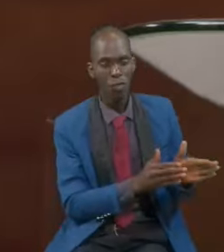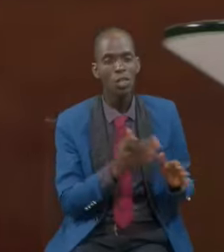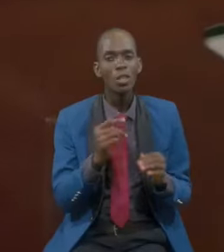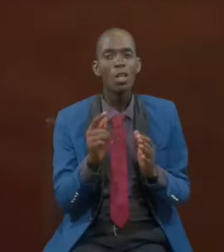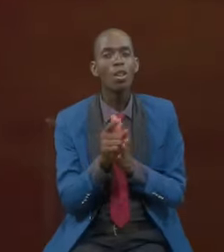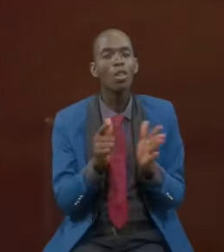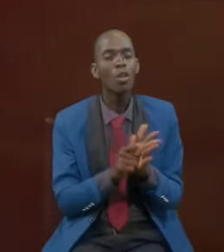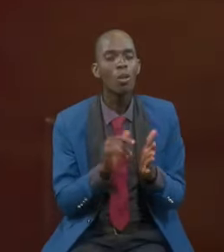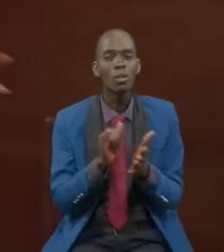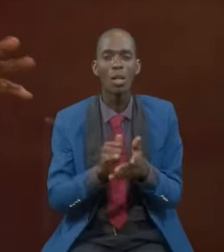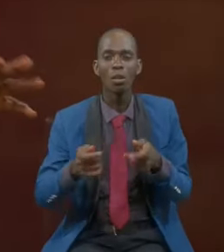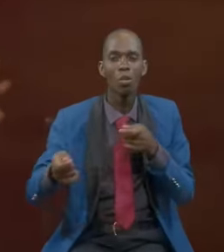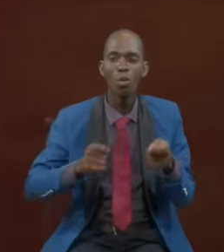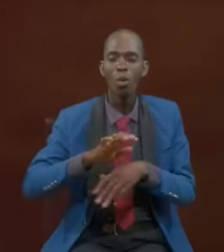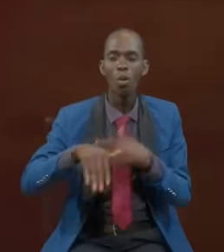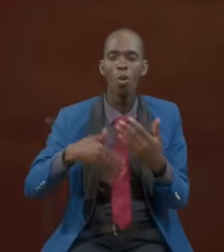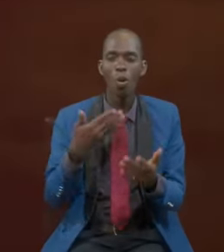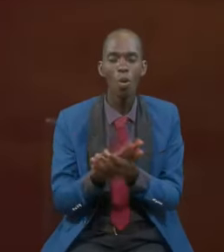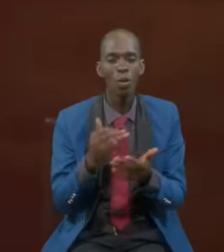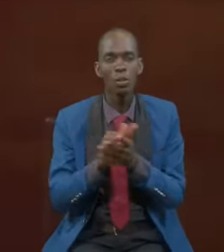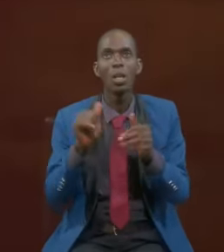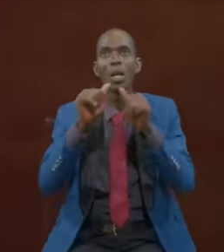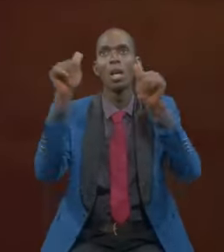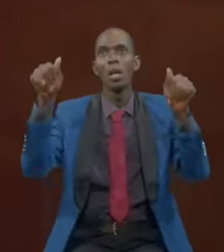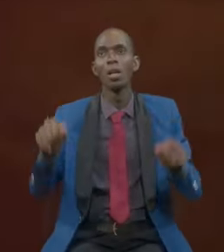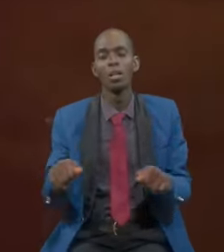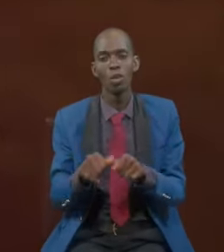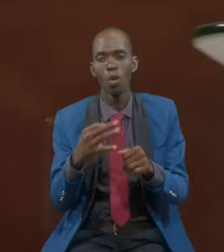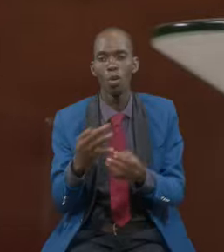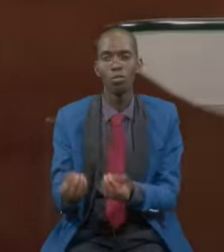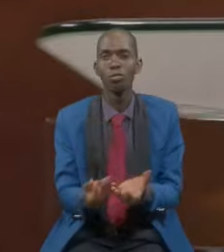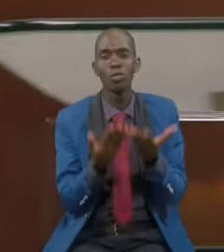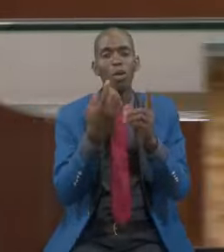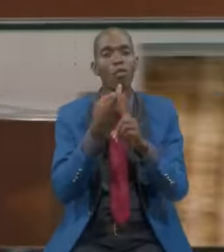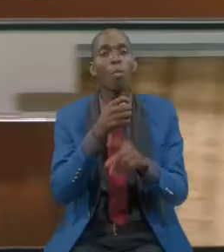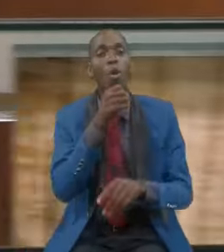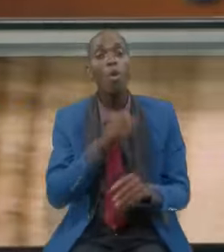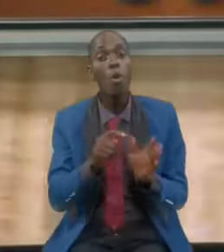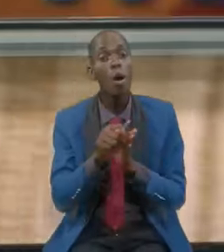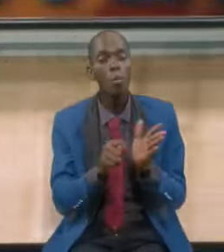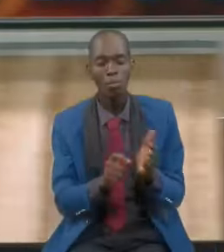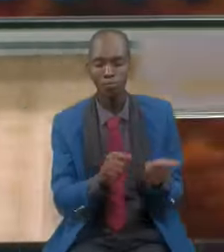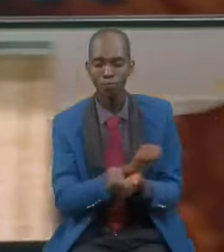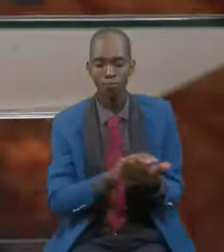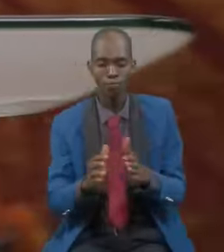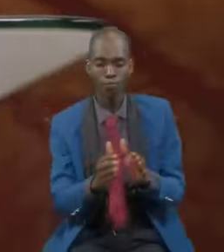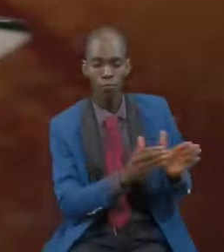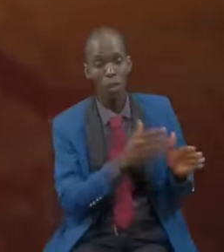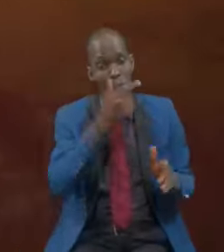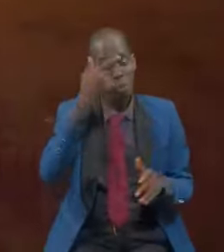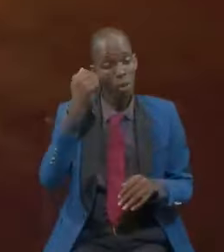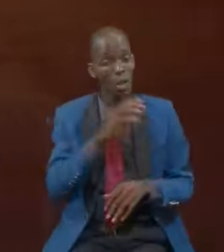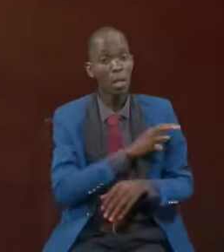controlled all those altar sacrifices of the Old Testament abolished, because Christ